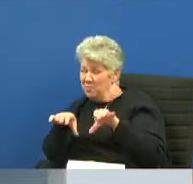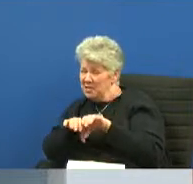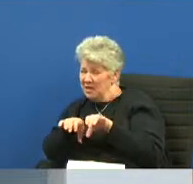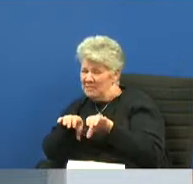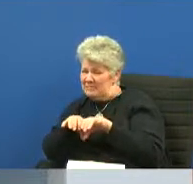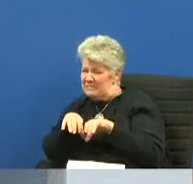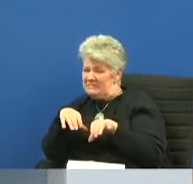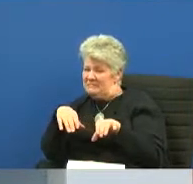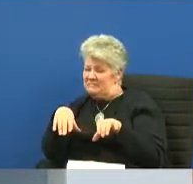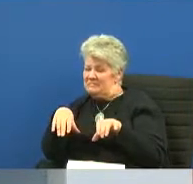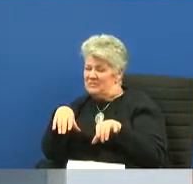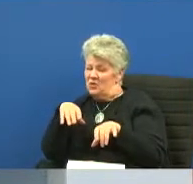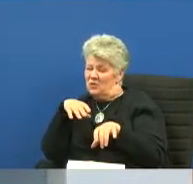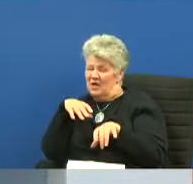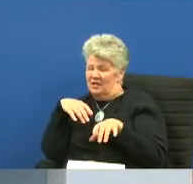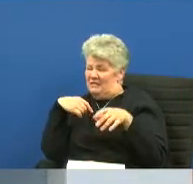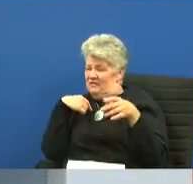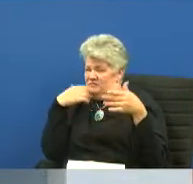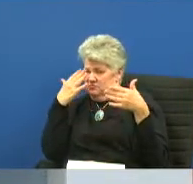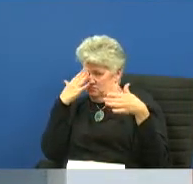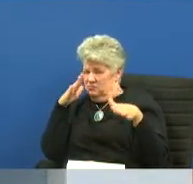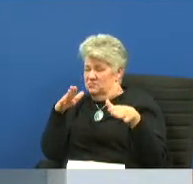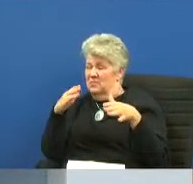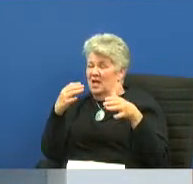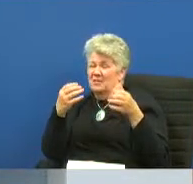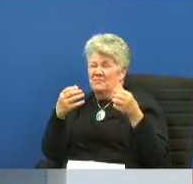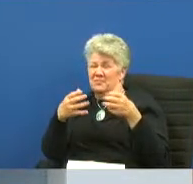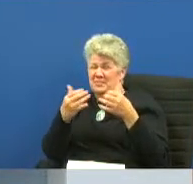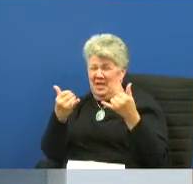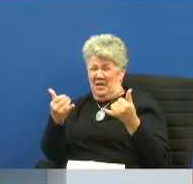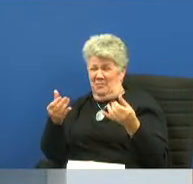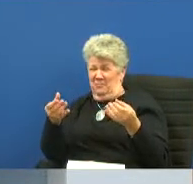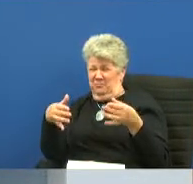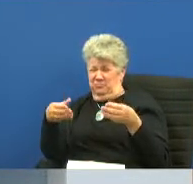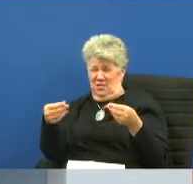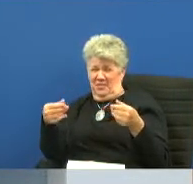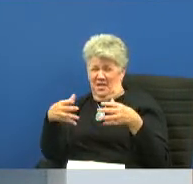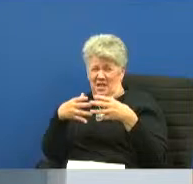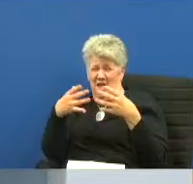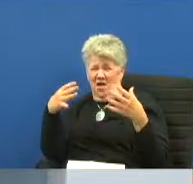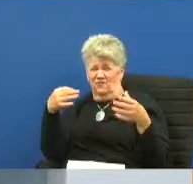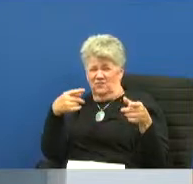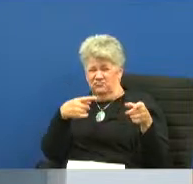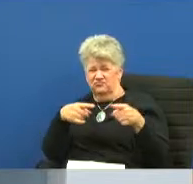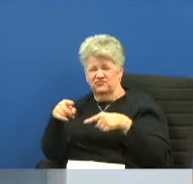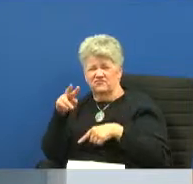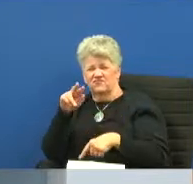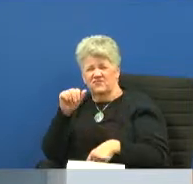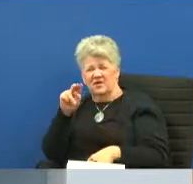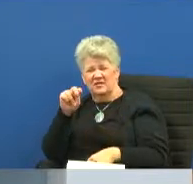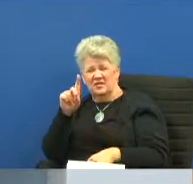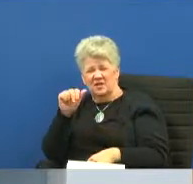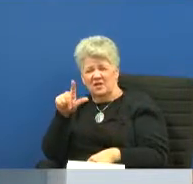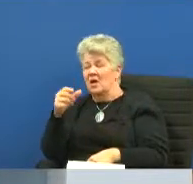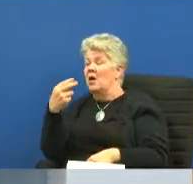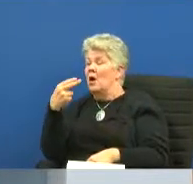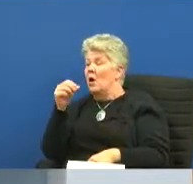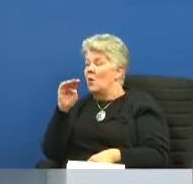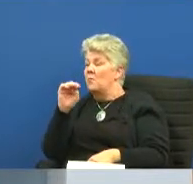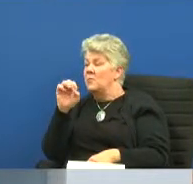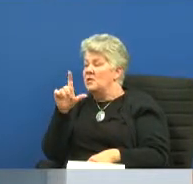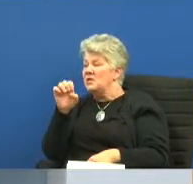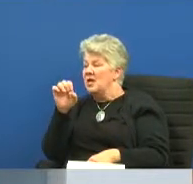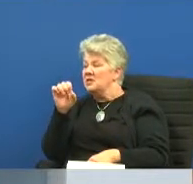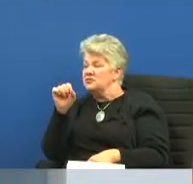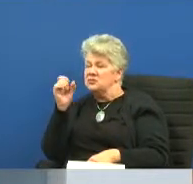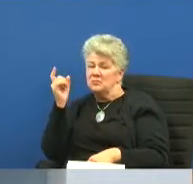been a lot of vandalism on the property and a lot of homeless people trying to